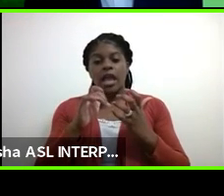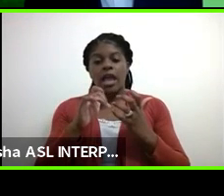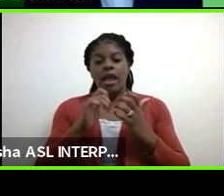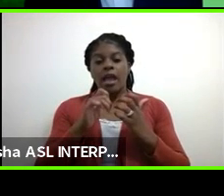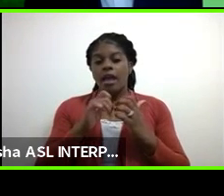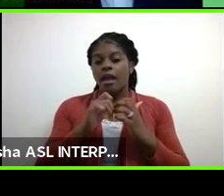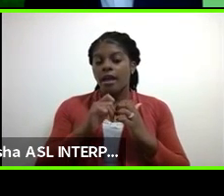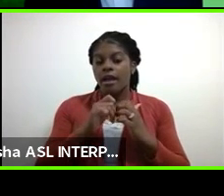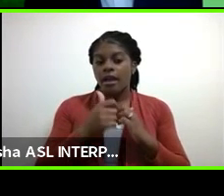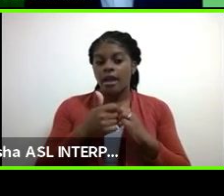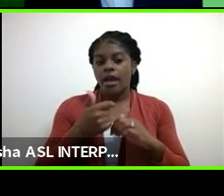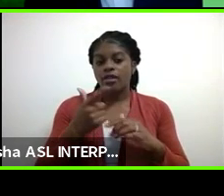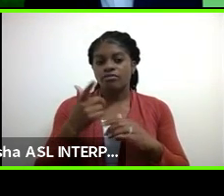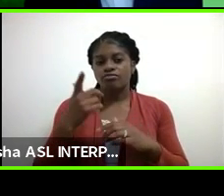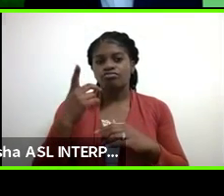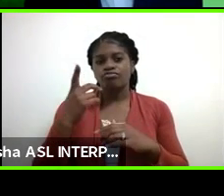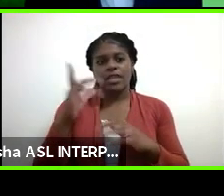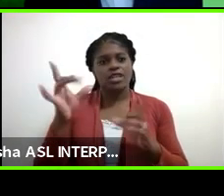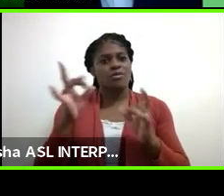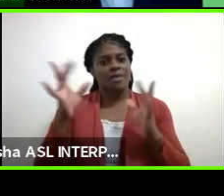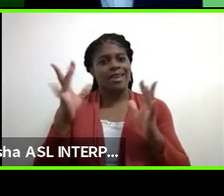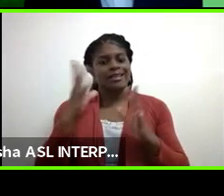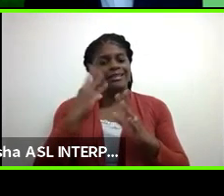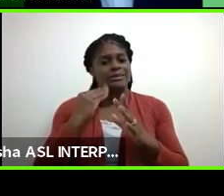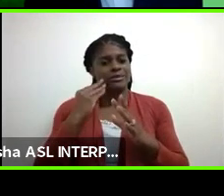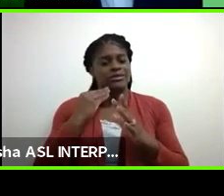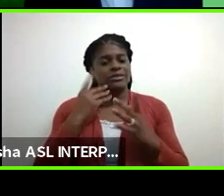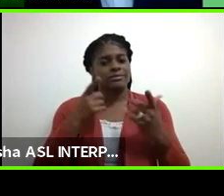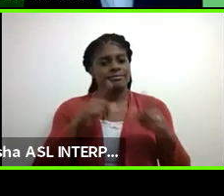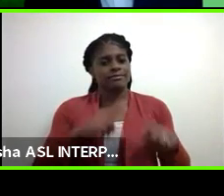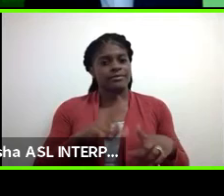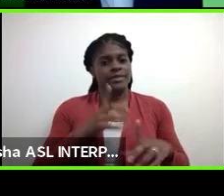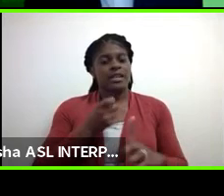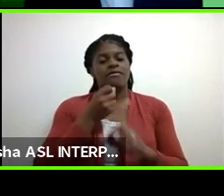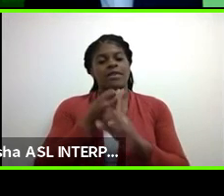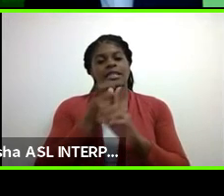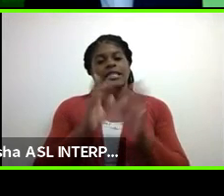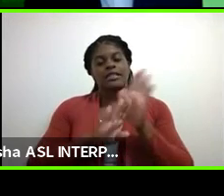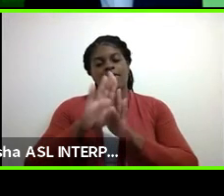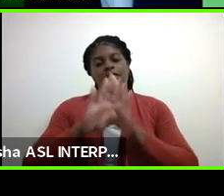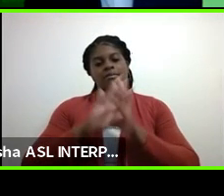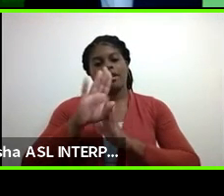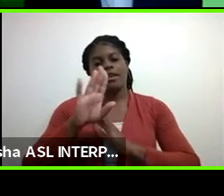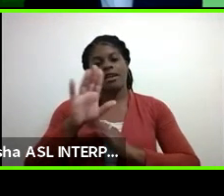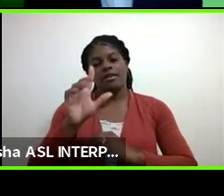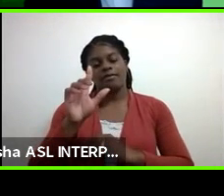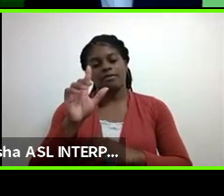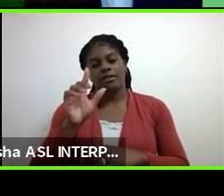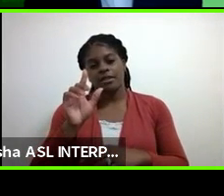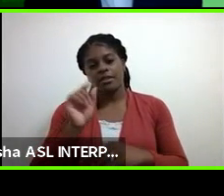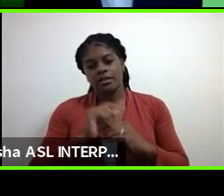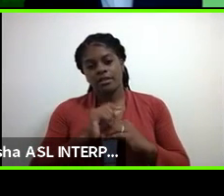then understanding how traumatic experiences may affect the development of a team's mind.